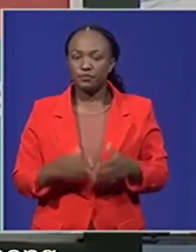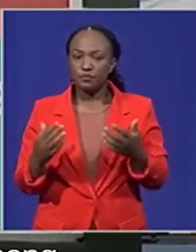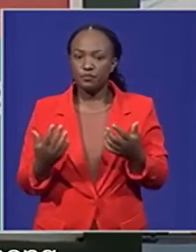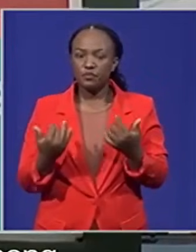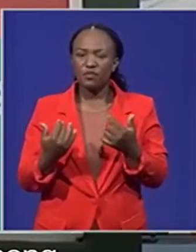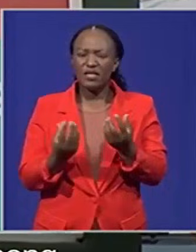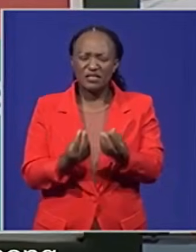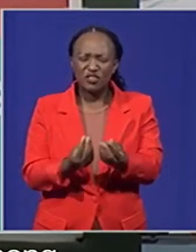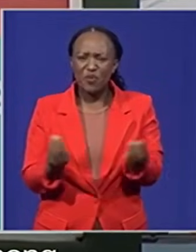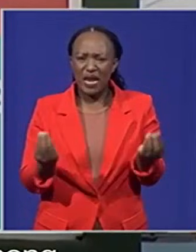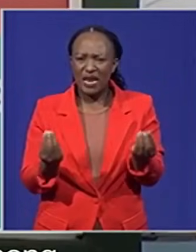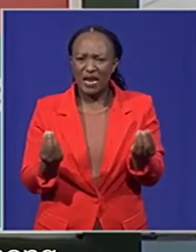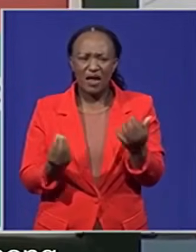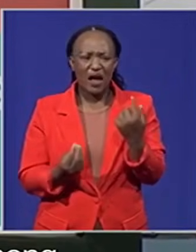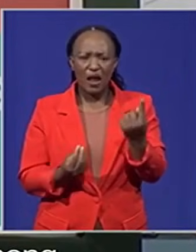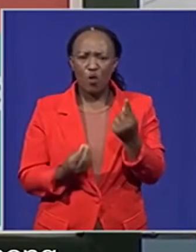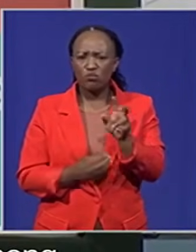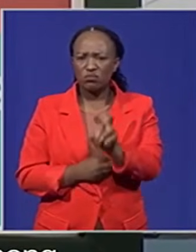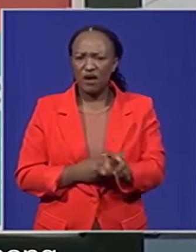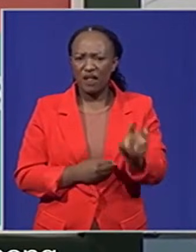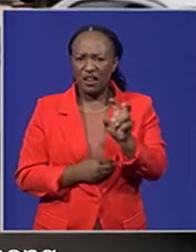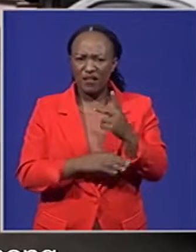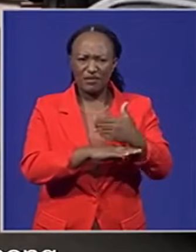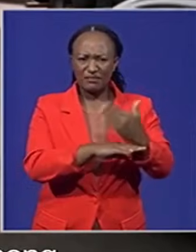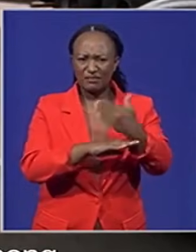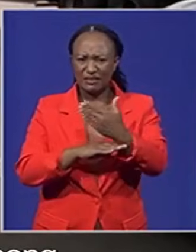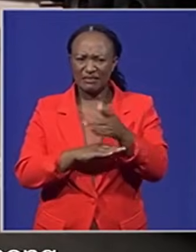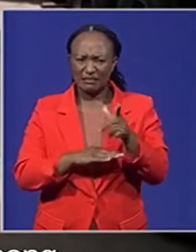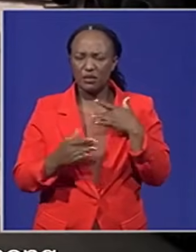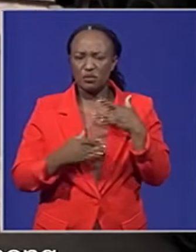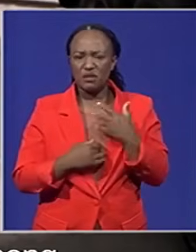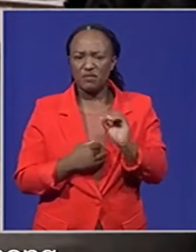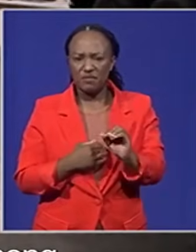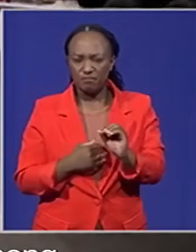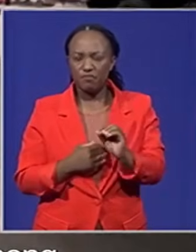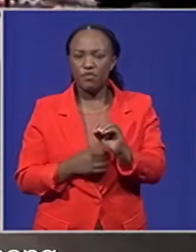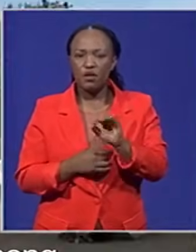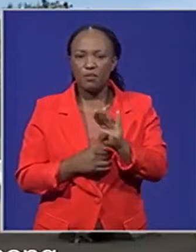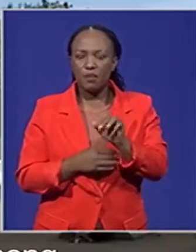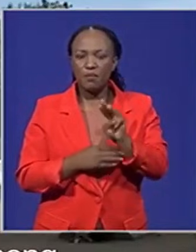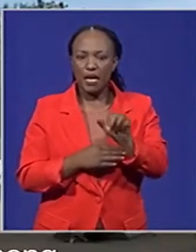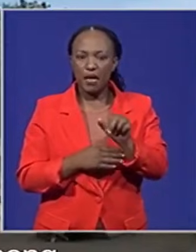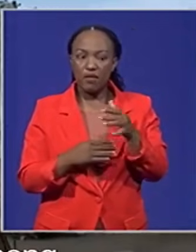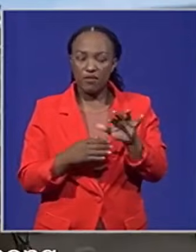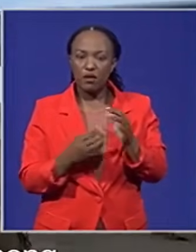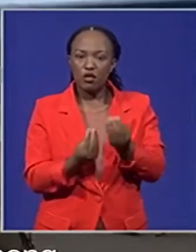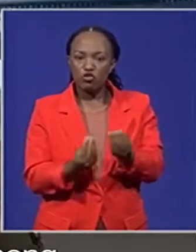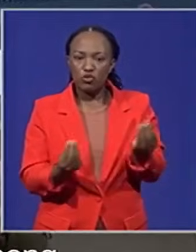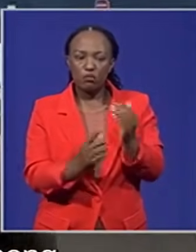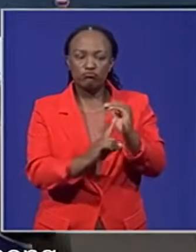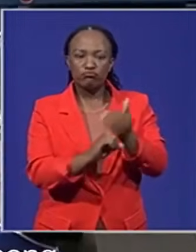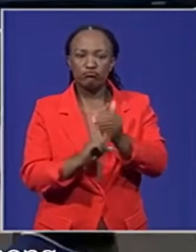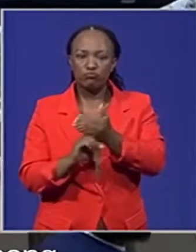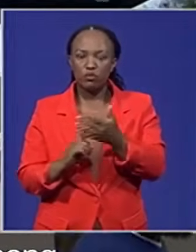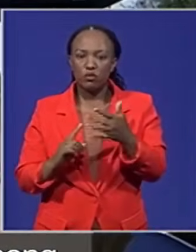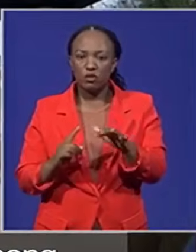koketšego ya bana bao ba sa felegetšwago go feta mellwaneng. BMA e thušitše gape go šireletša bana ba Afrika Borwa bao